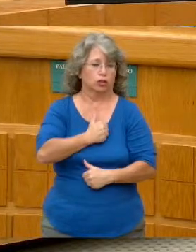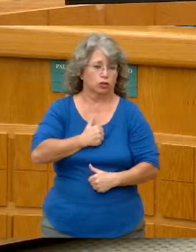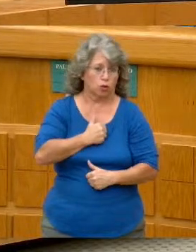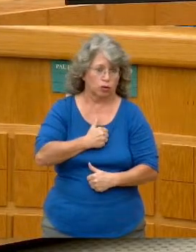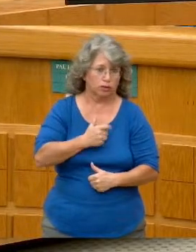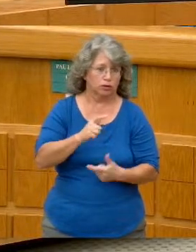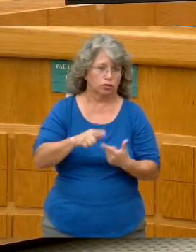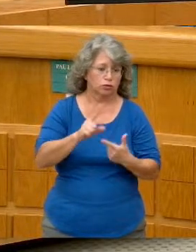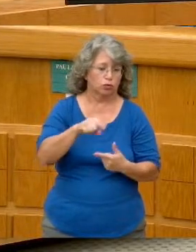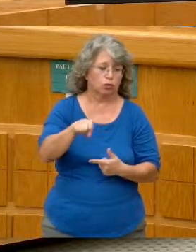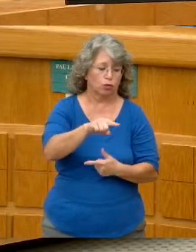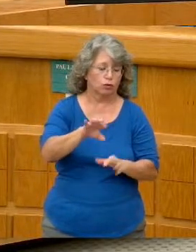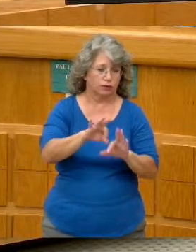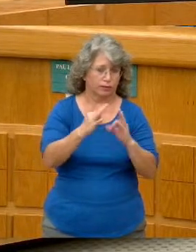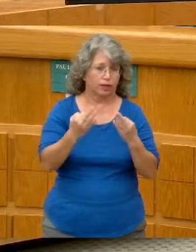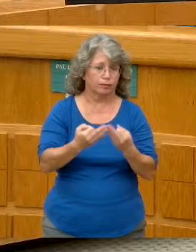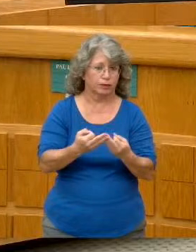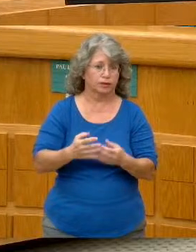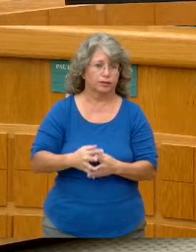families.